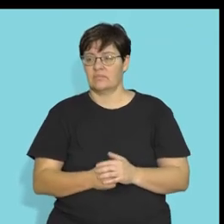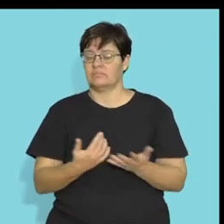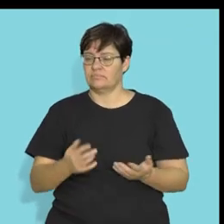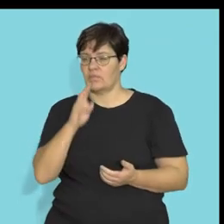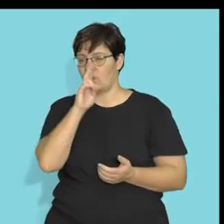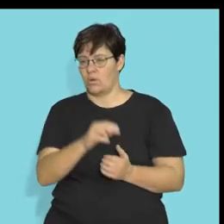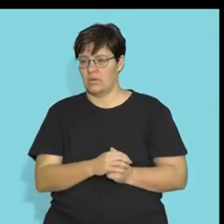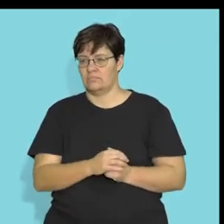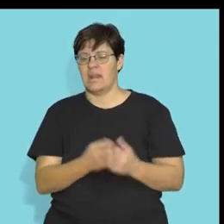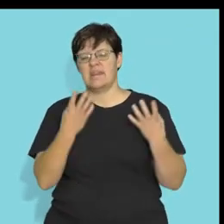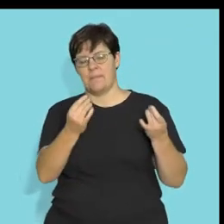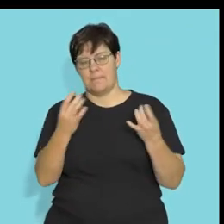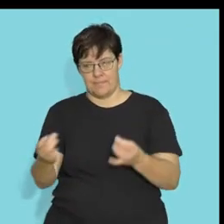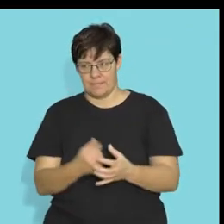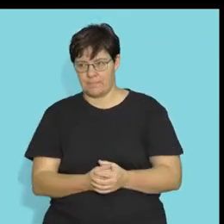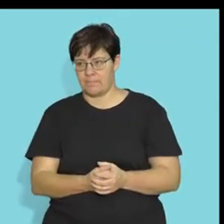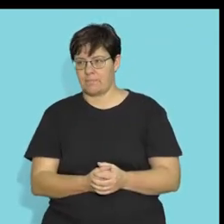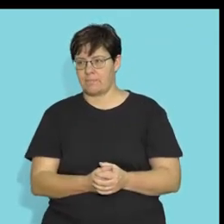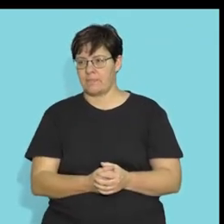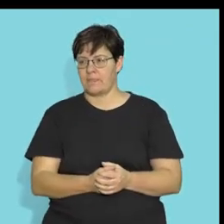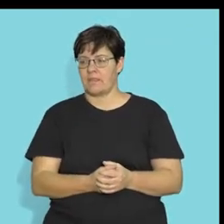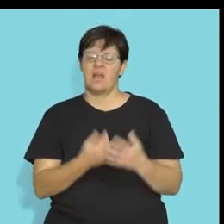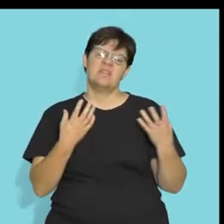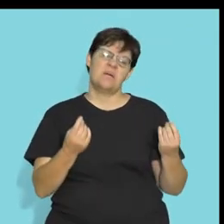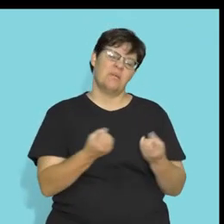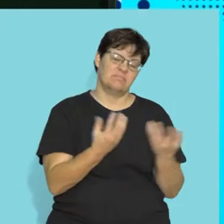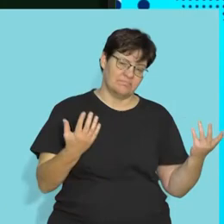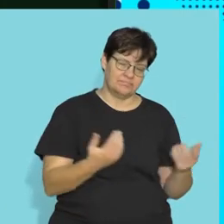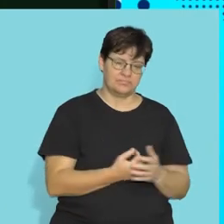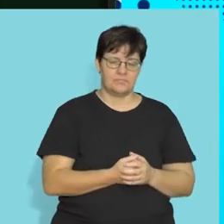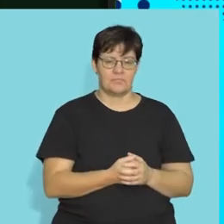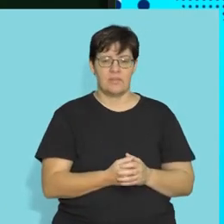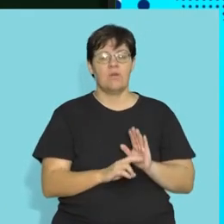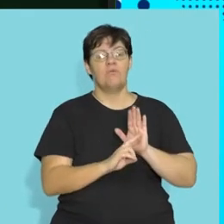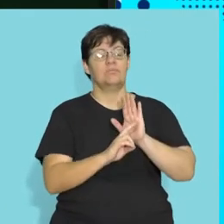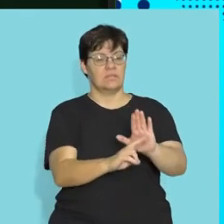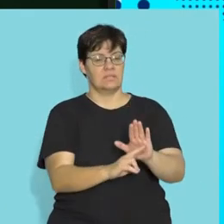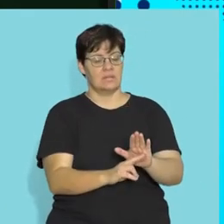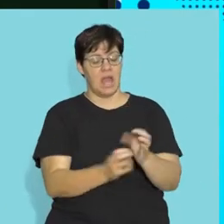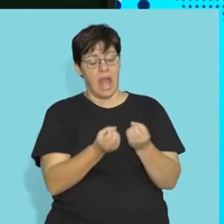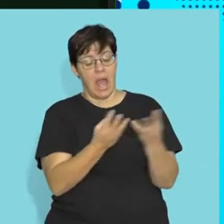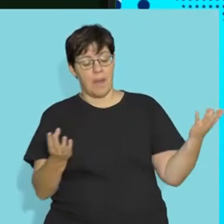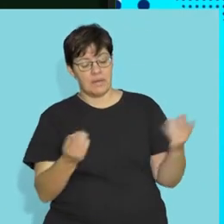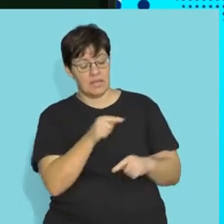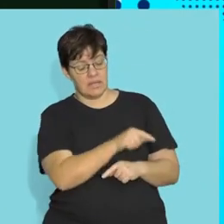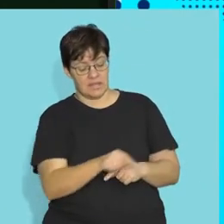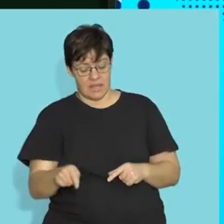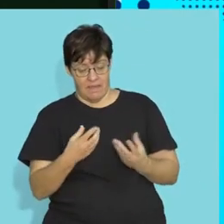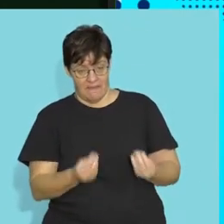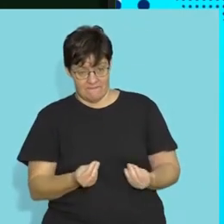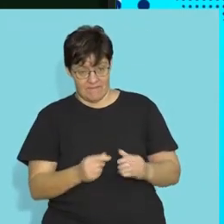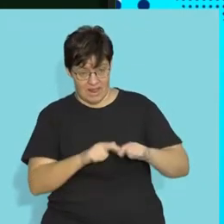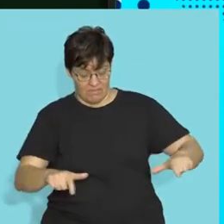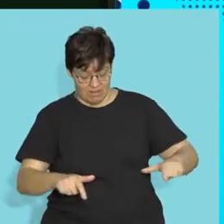So let's look at the pyramid of numbers. Essentially, the pyramid of numbers is a representation of the number of individuals at